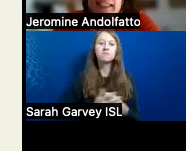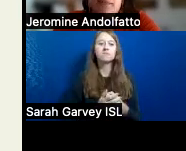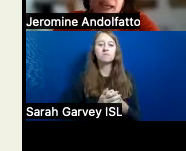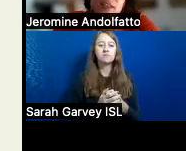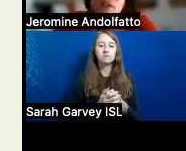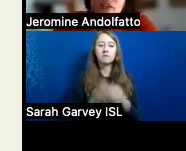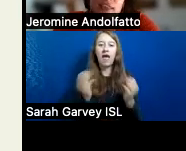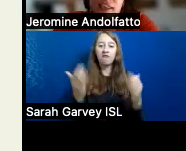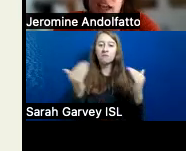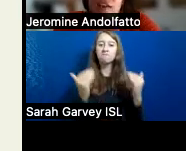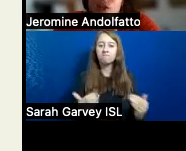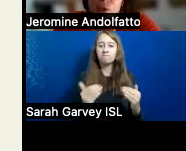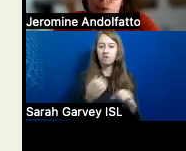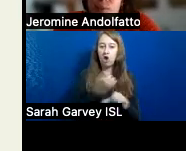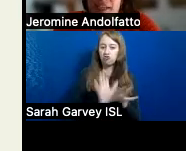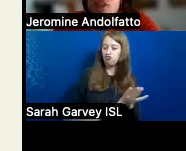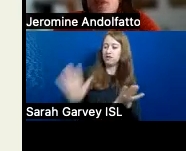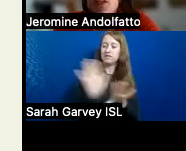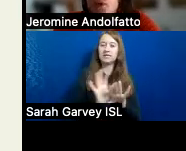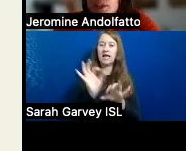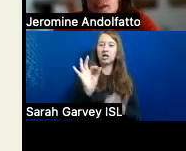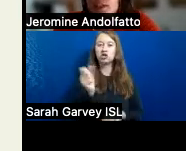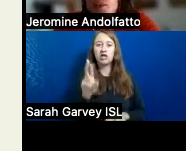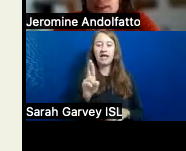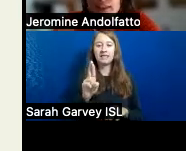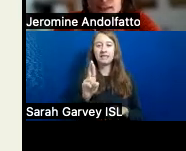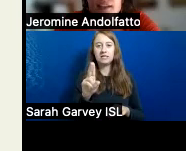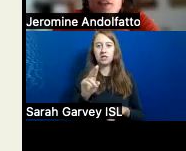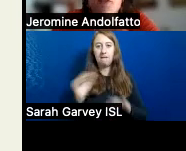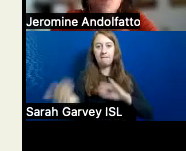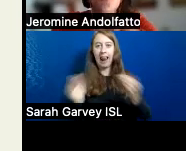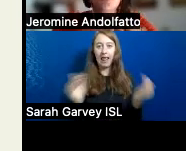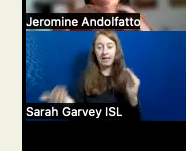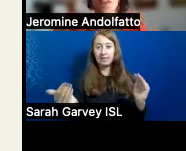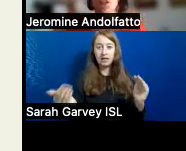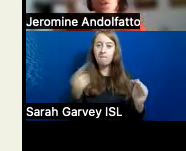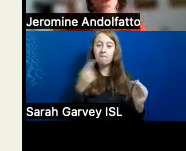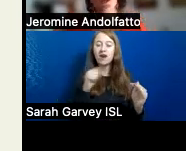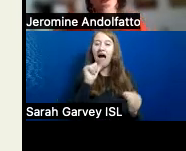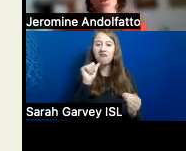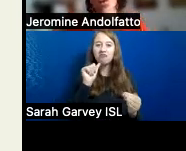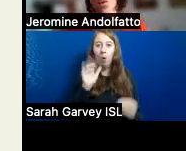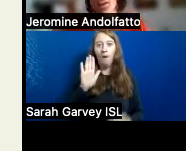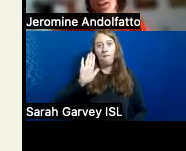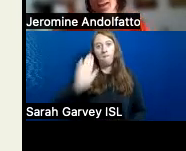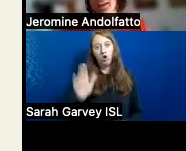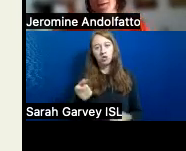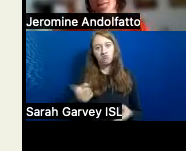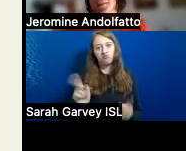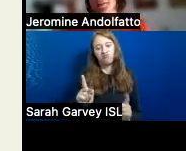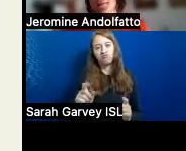parliaments, despite the fact that they have no mandatory quotas. So these stats are from 2022. So